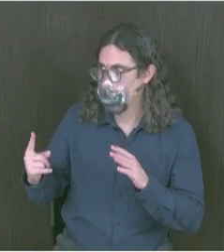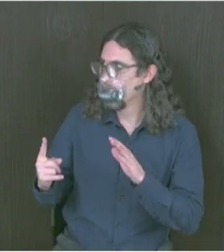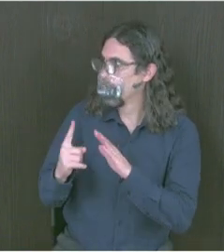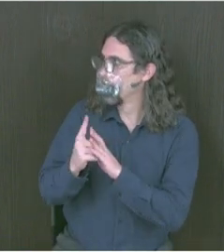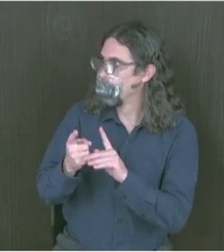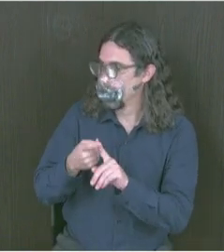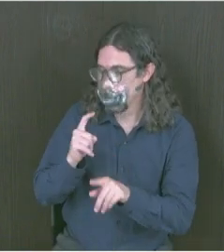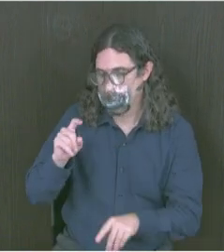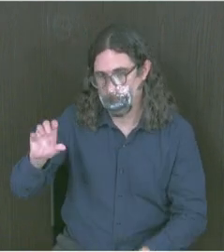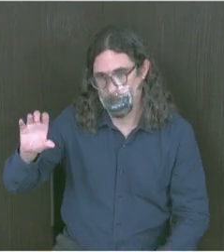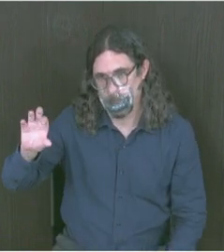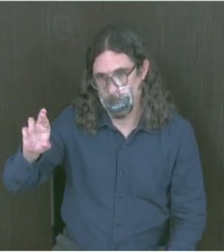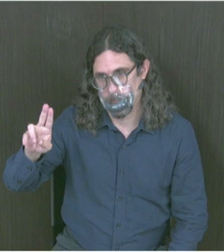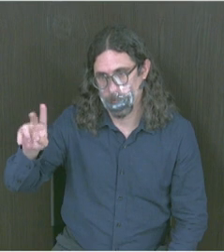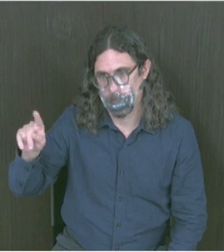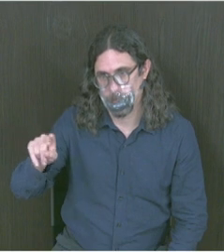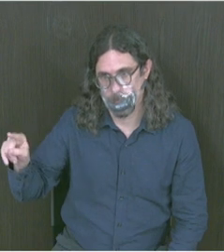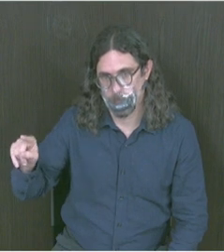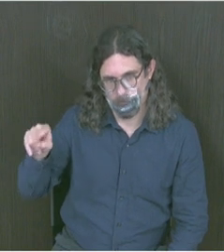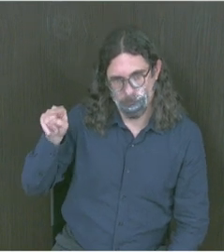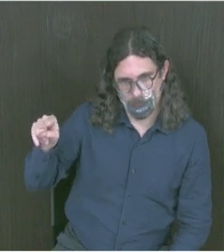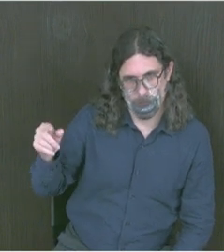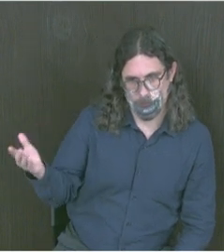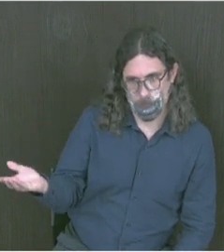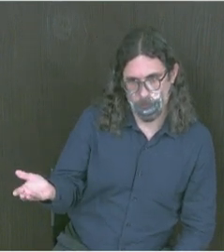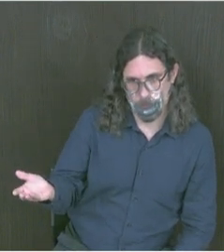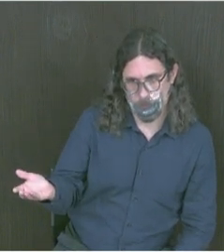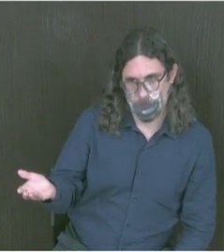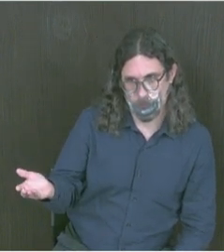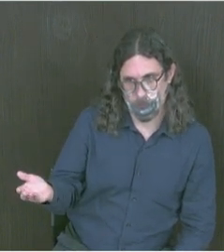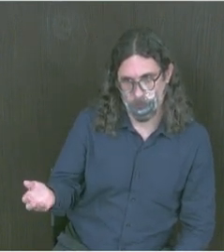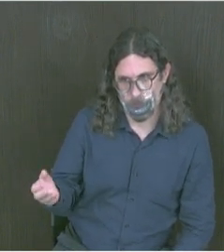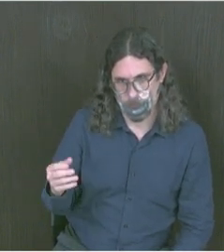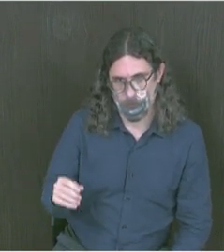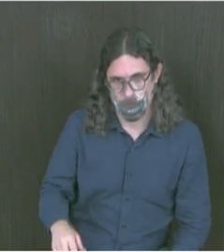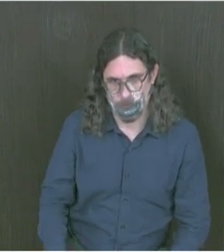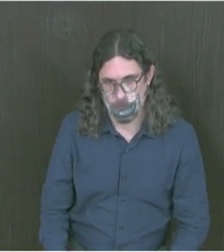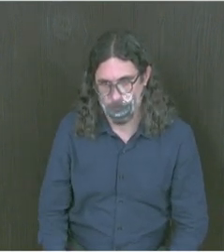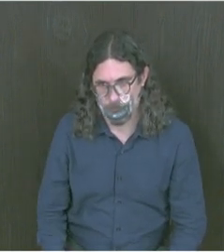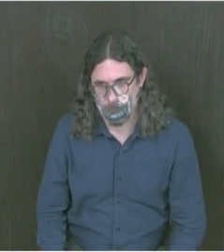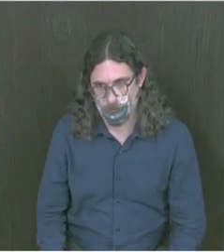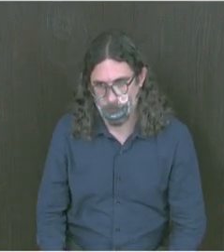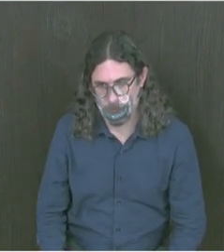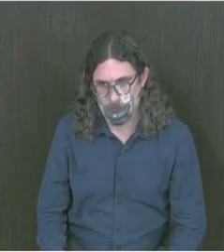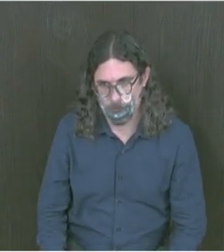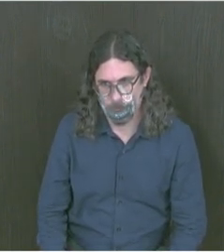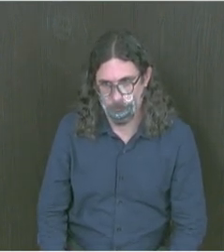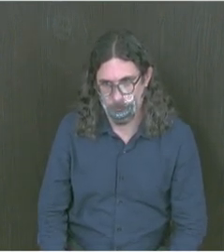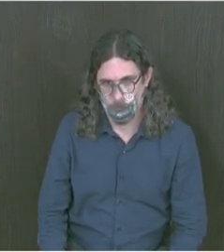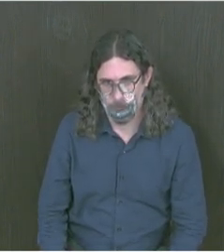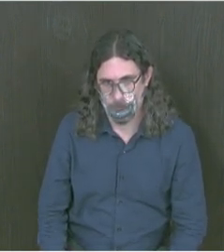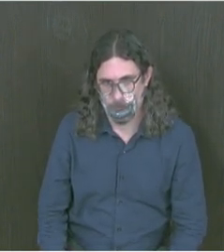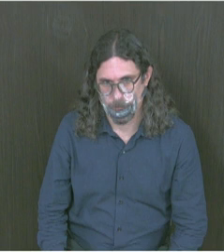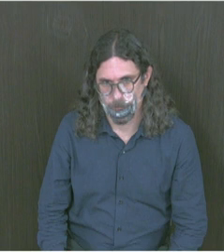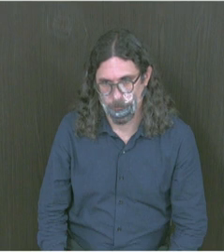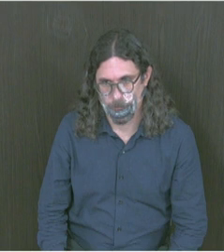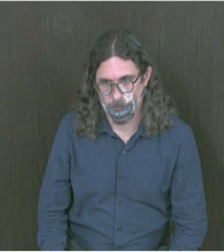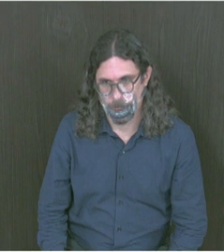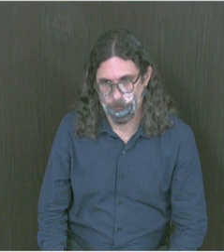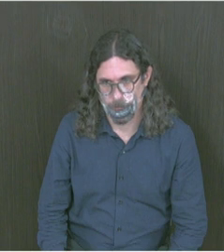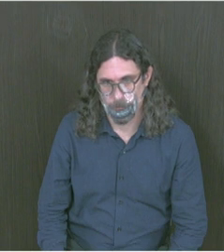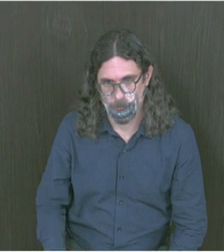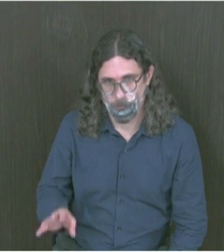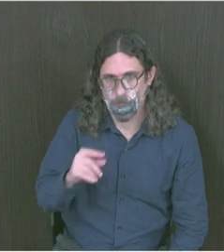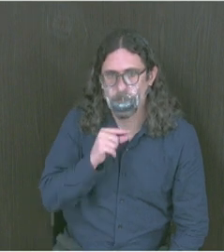I thought they said right, we ought to hear from Reverend Cruz if he's here, I think. No, absolutely. I didn't realize he was here. Thank